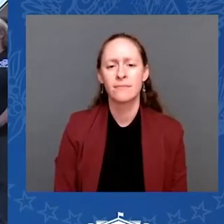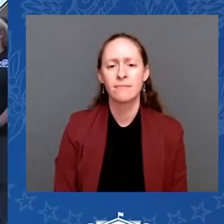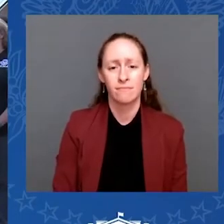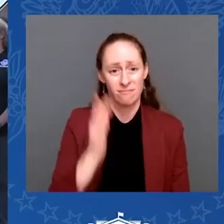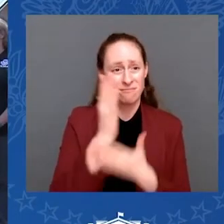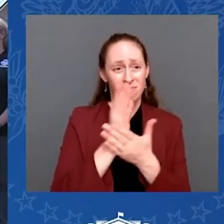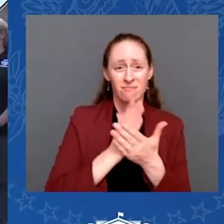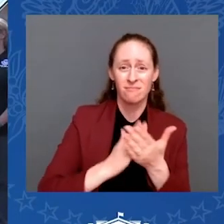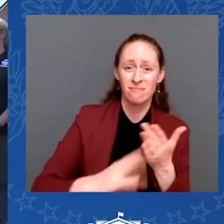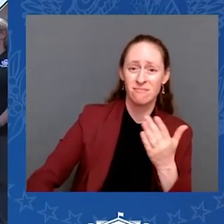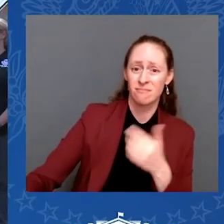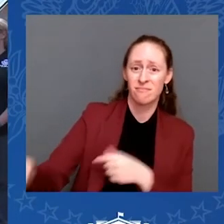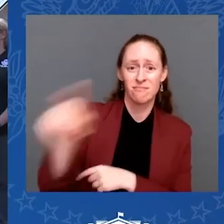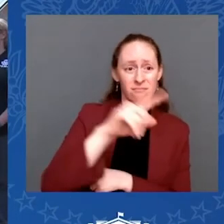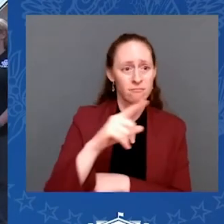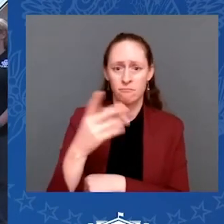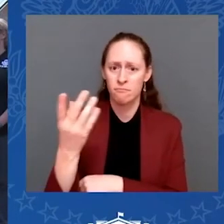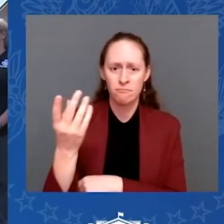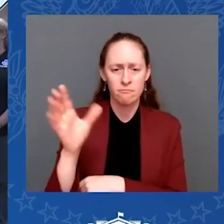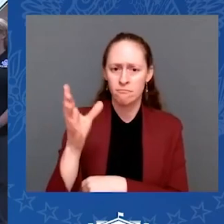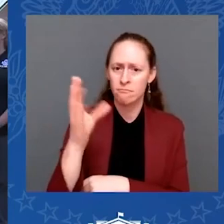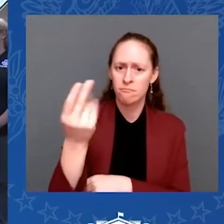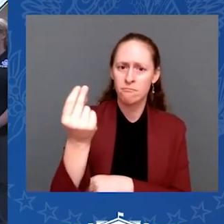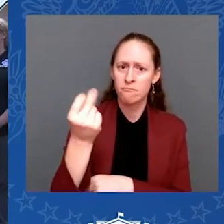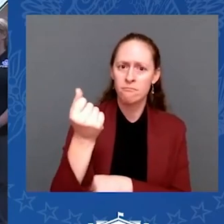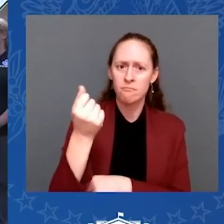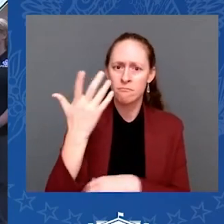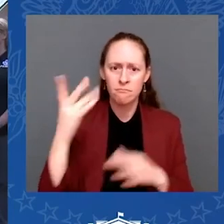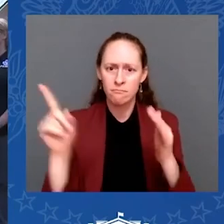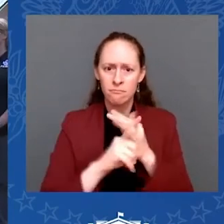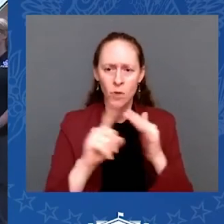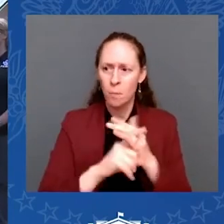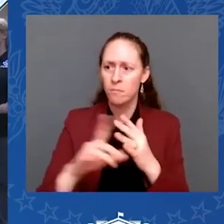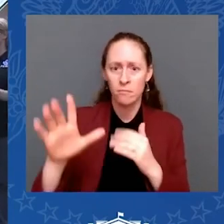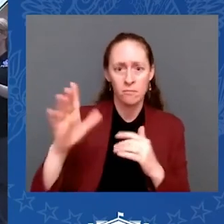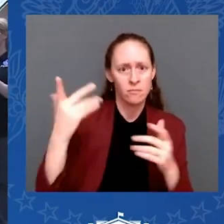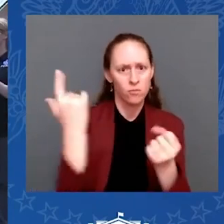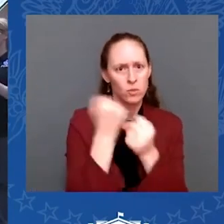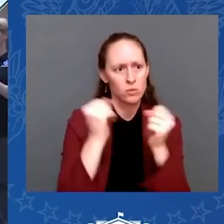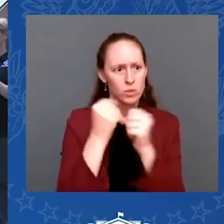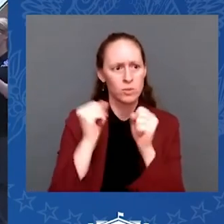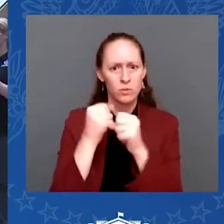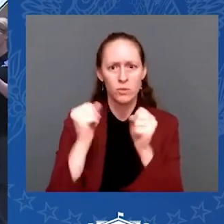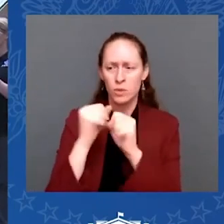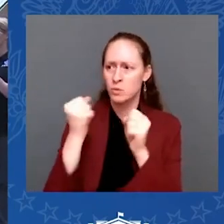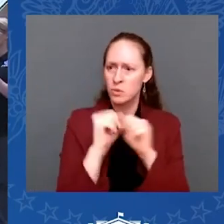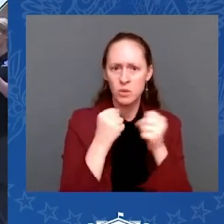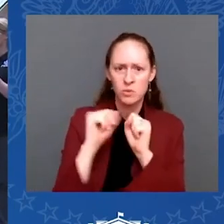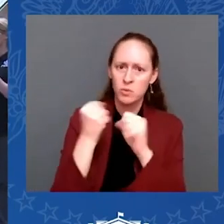our Kentucky National Guard is the greatest guard in the country Its